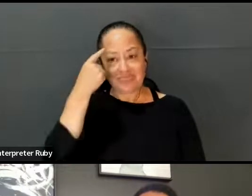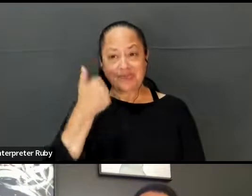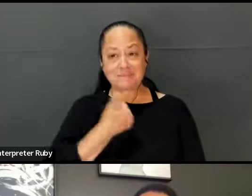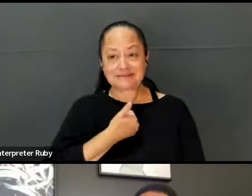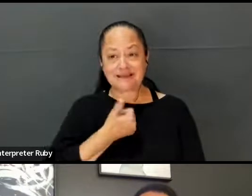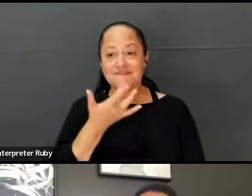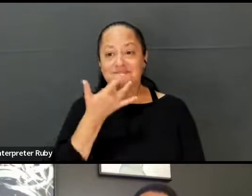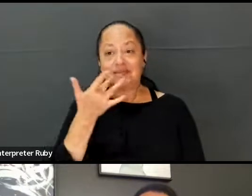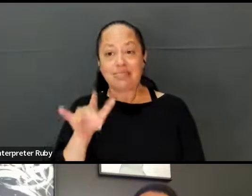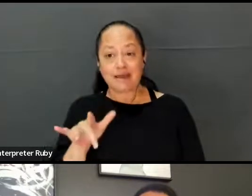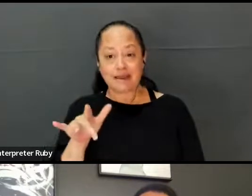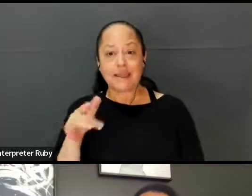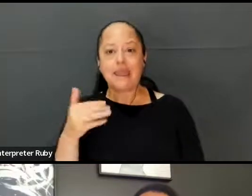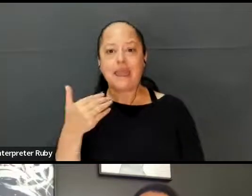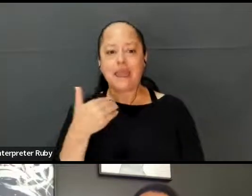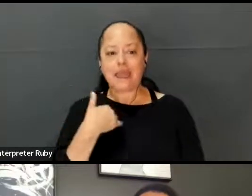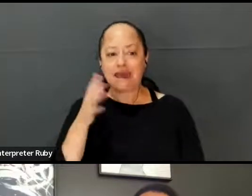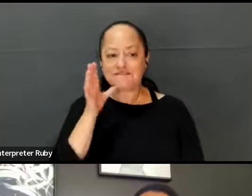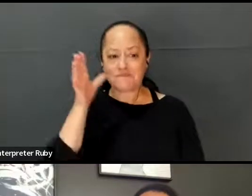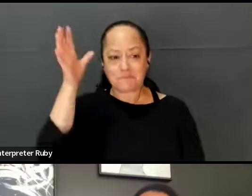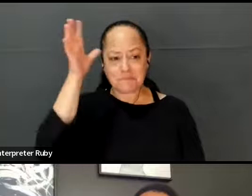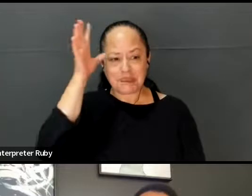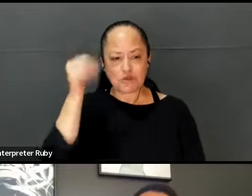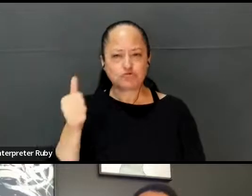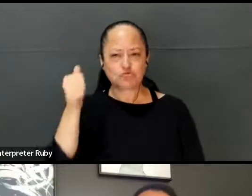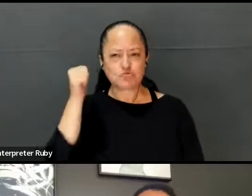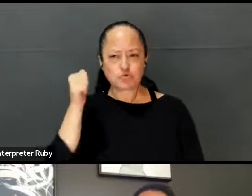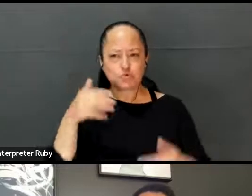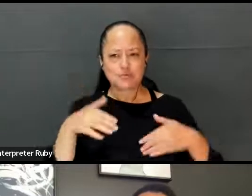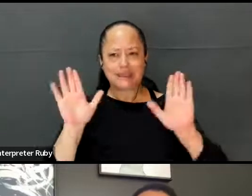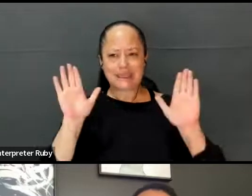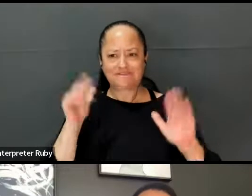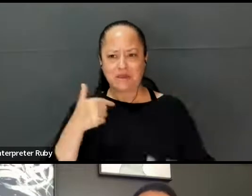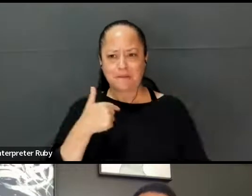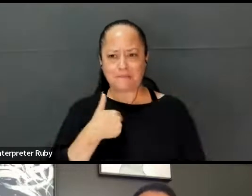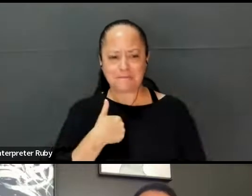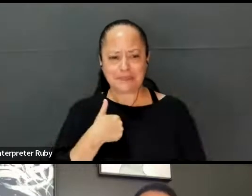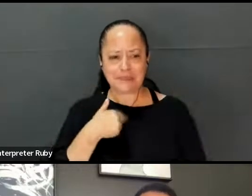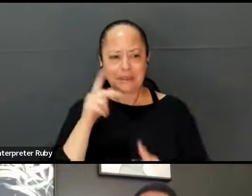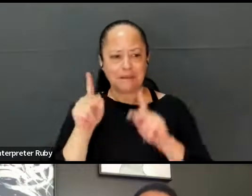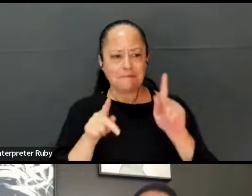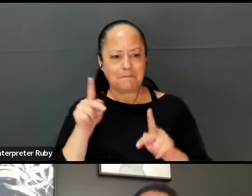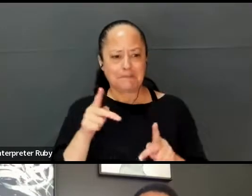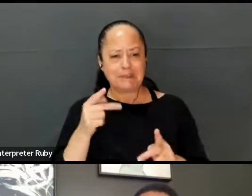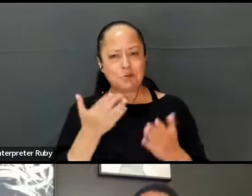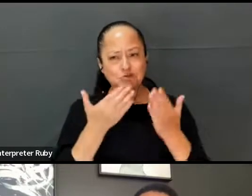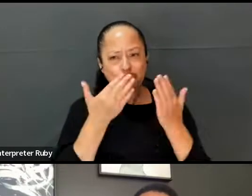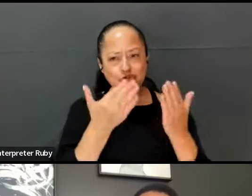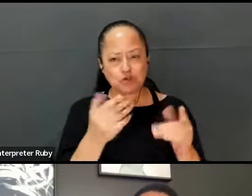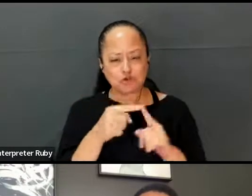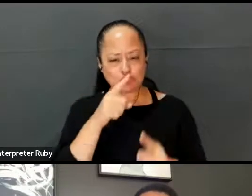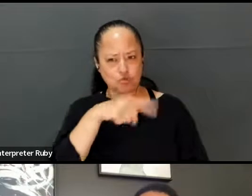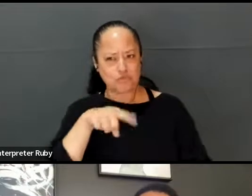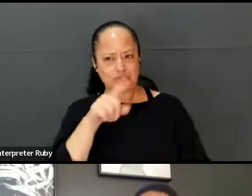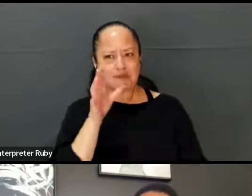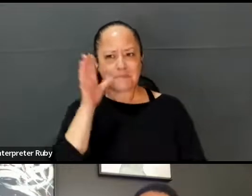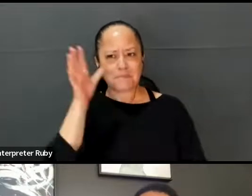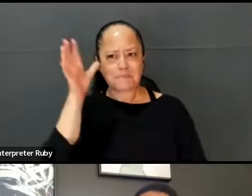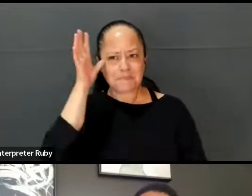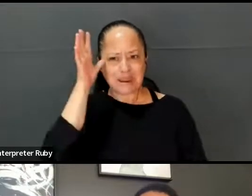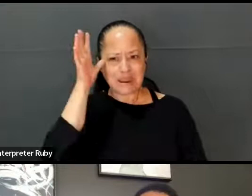because I have parents who refuse to give up on me. I mean, people have suggested to them because they were very